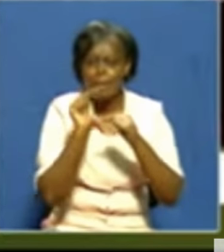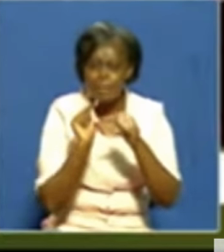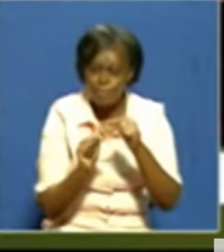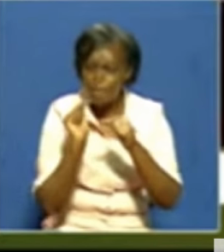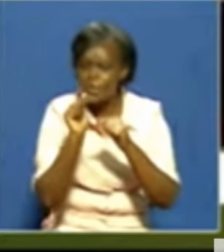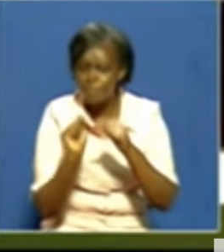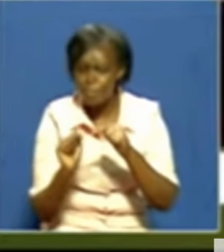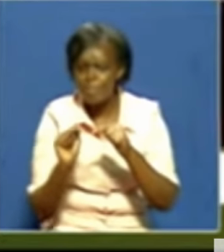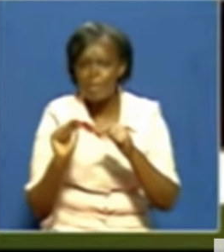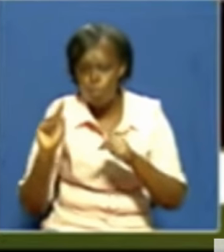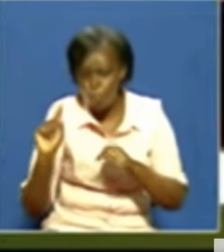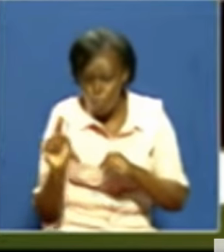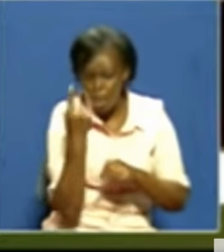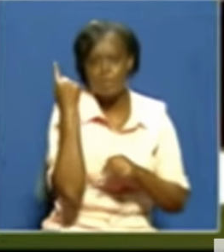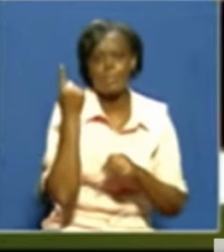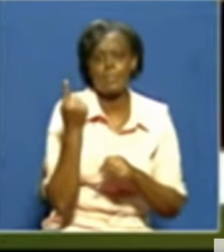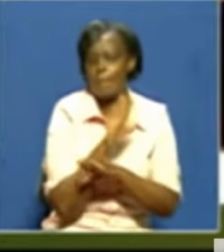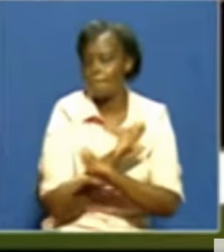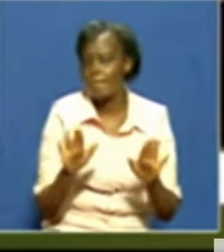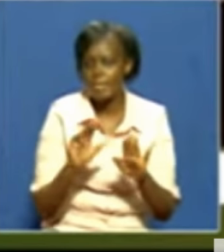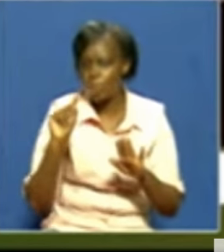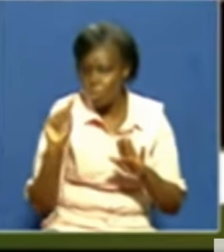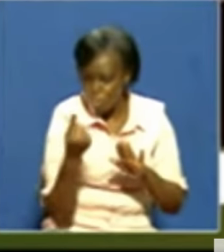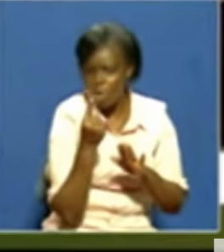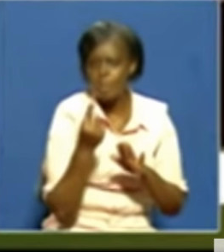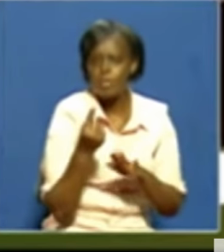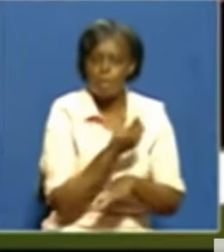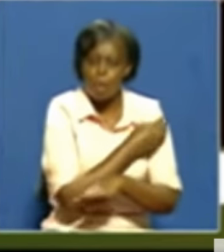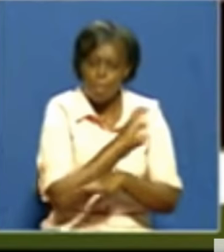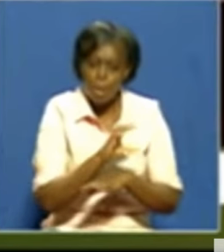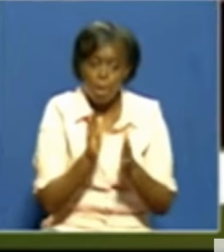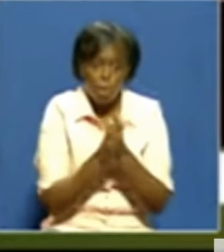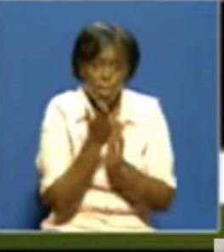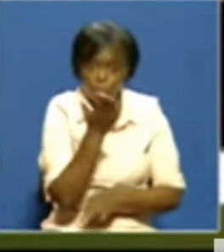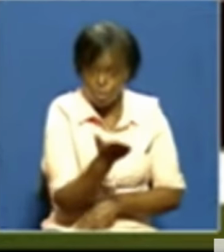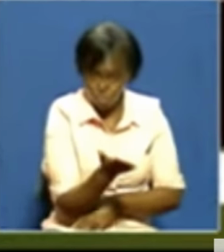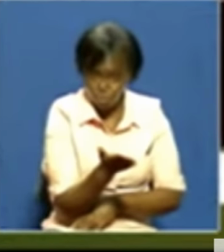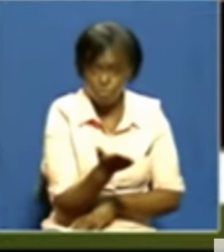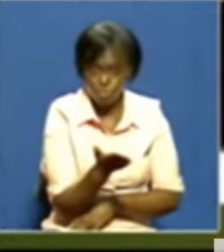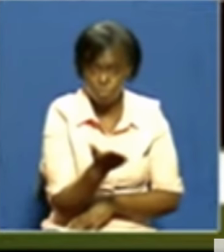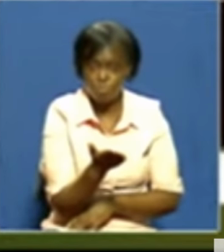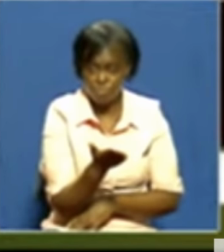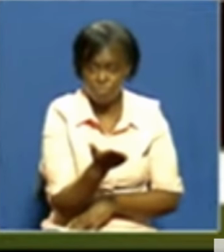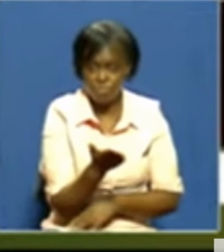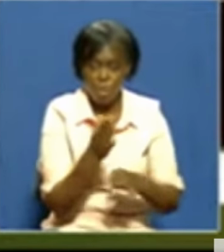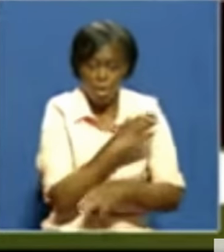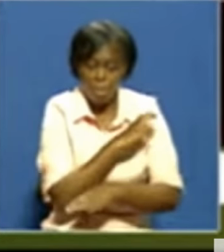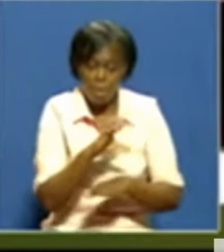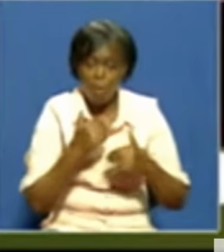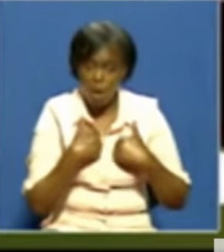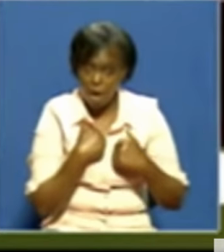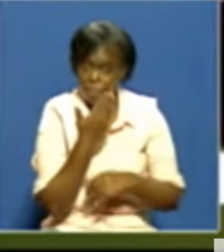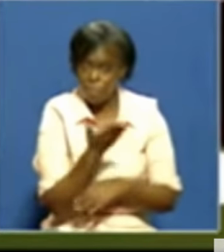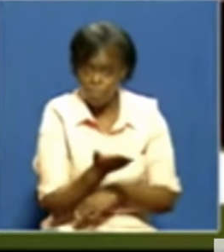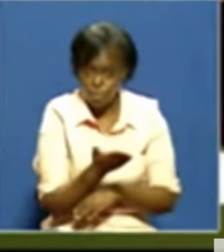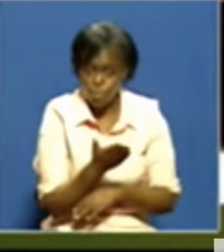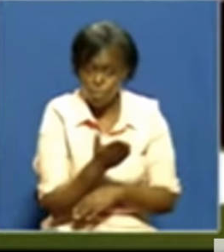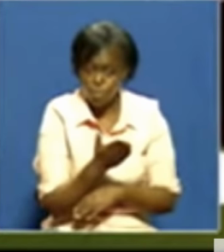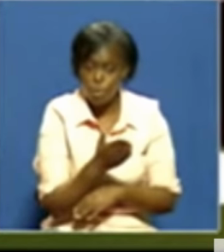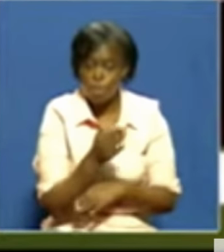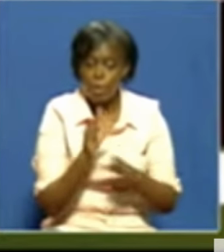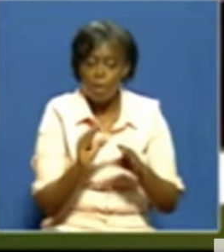one-off. So it's, and that's why the power is still with you, because you are the ones now, because this was